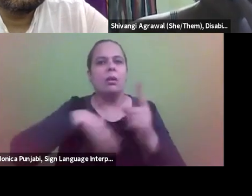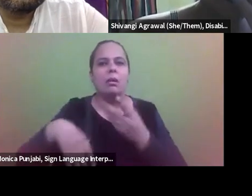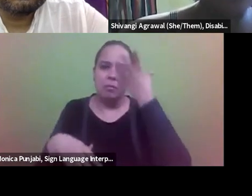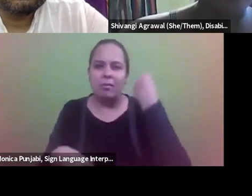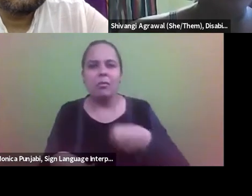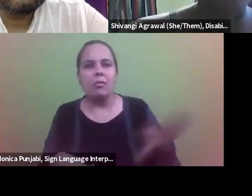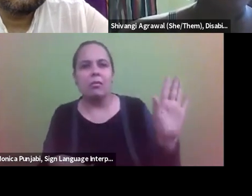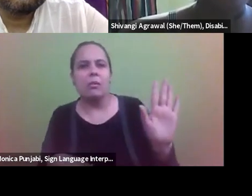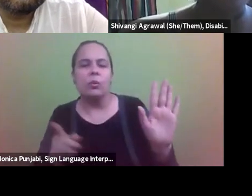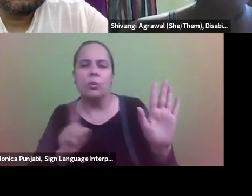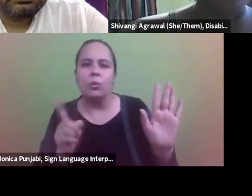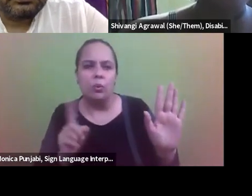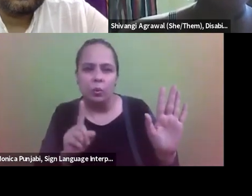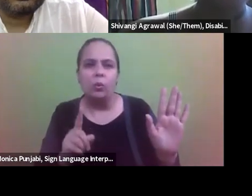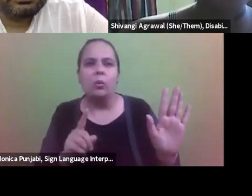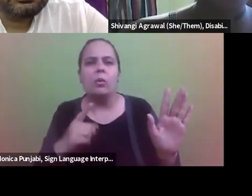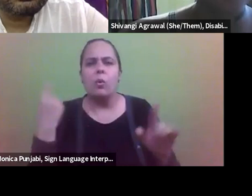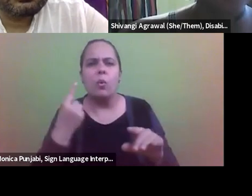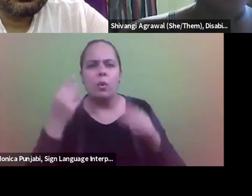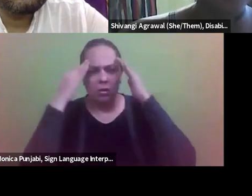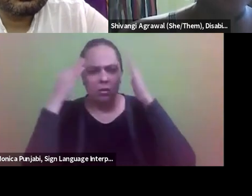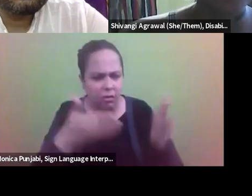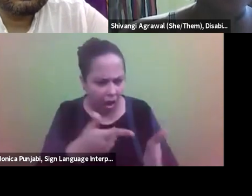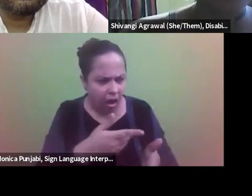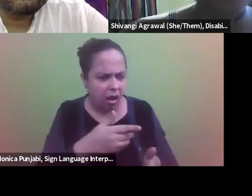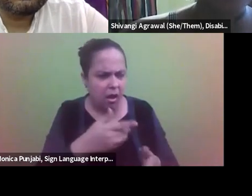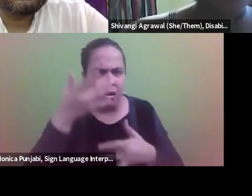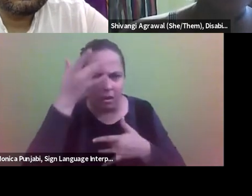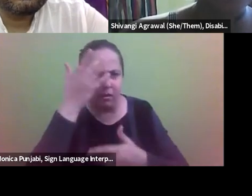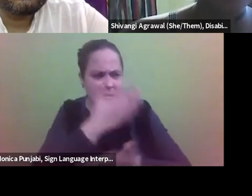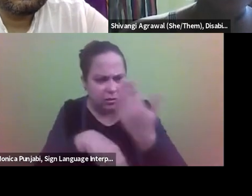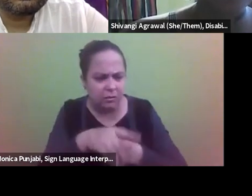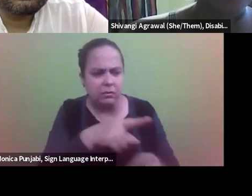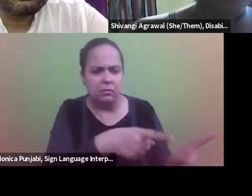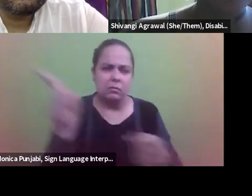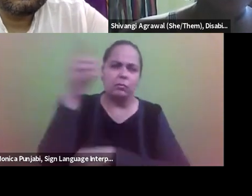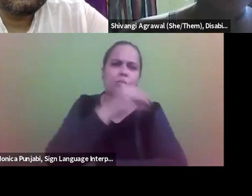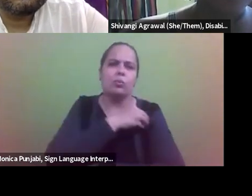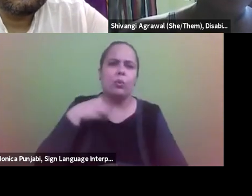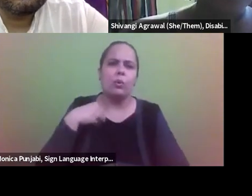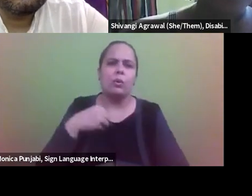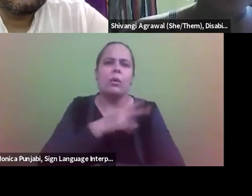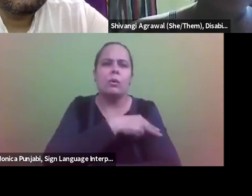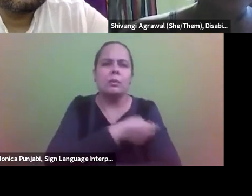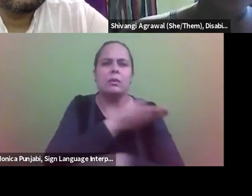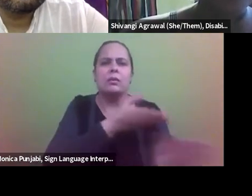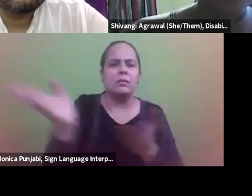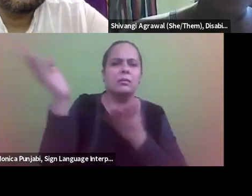as opposed to medicalizing it. I do appreciate hearing that, and I hope I've drawn it together.